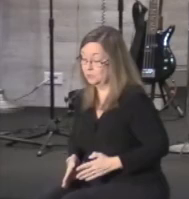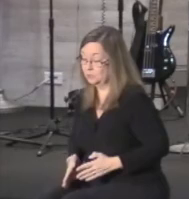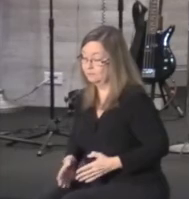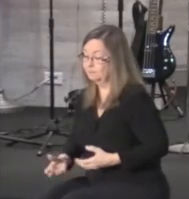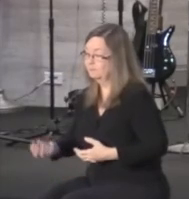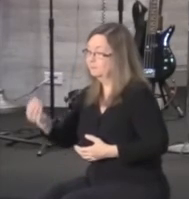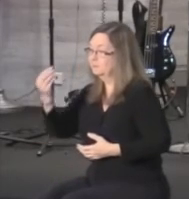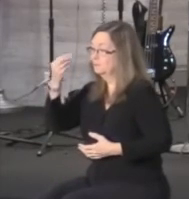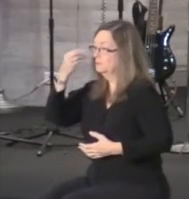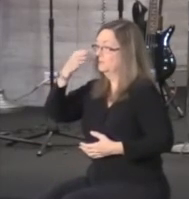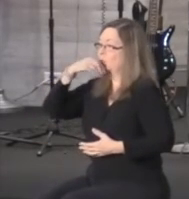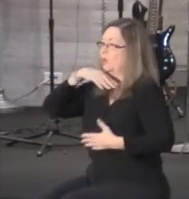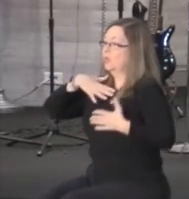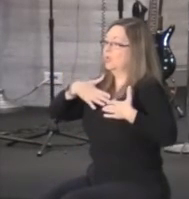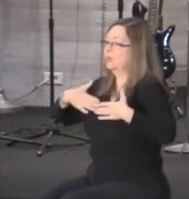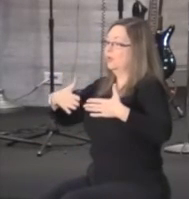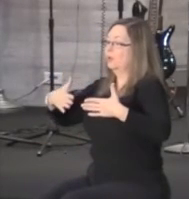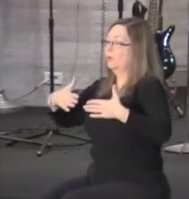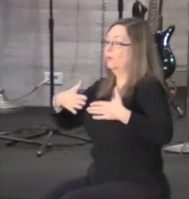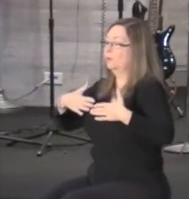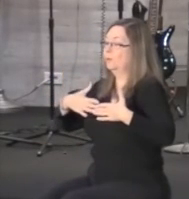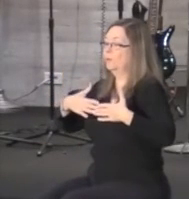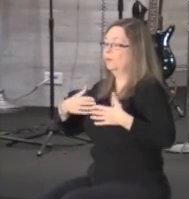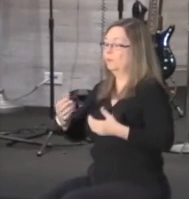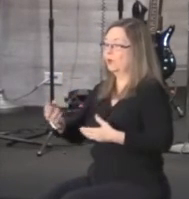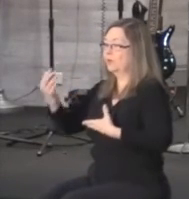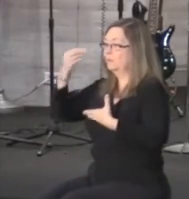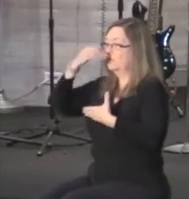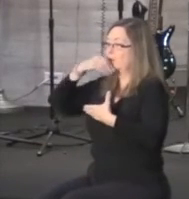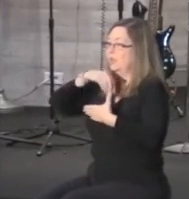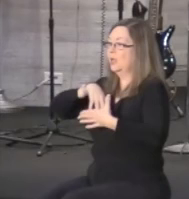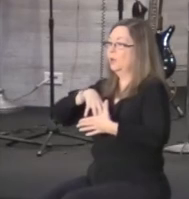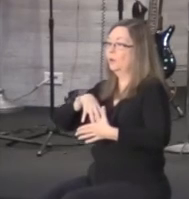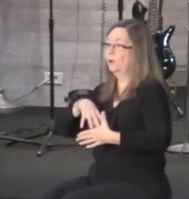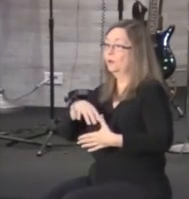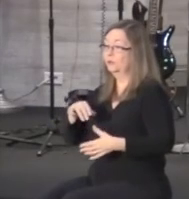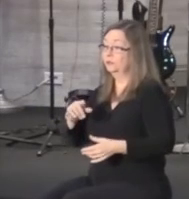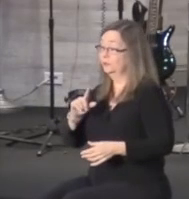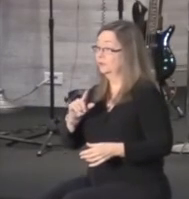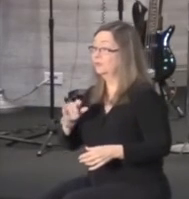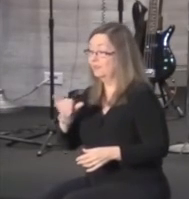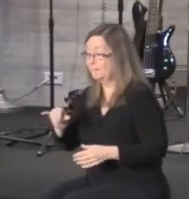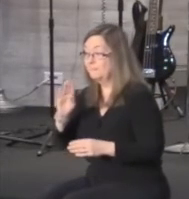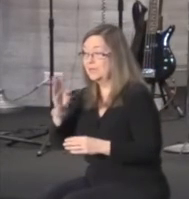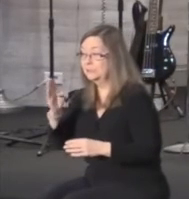take in that message. Christians, to breathe in that message. A literal rendering